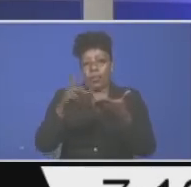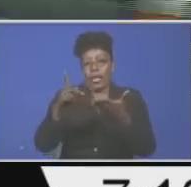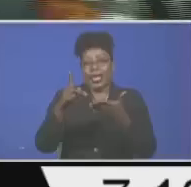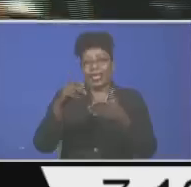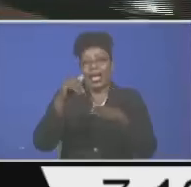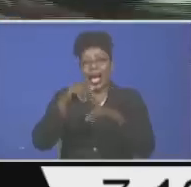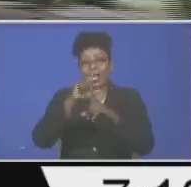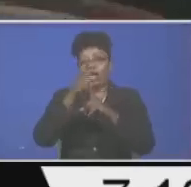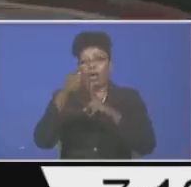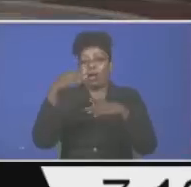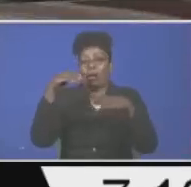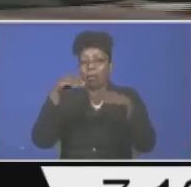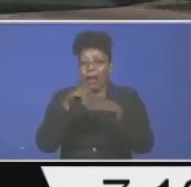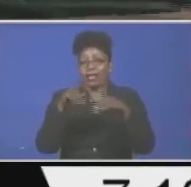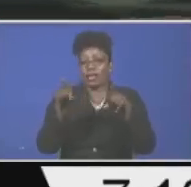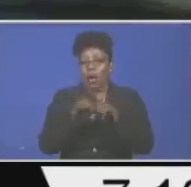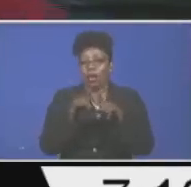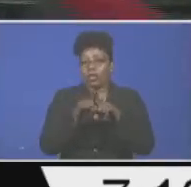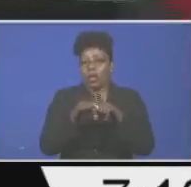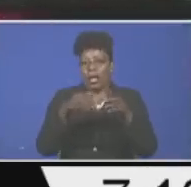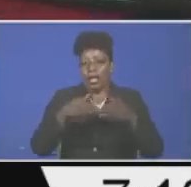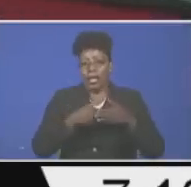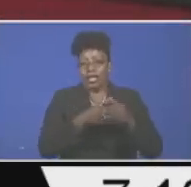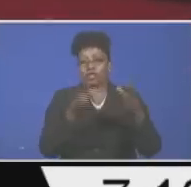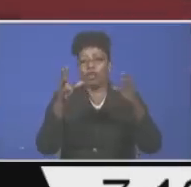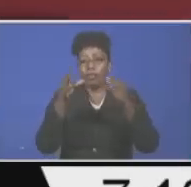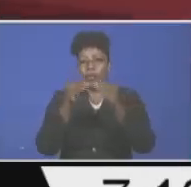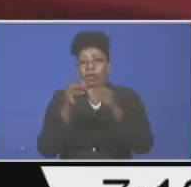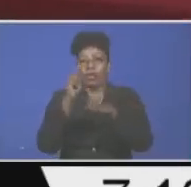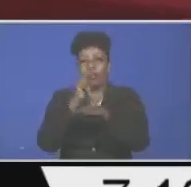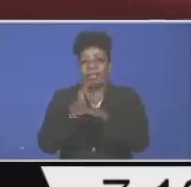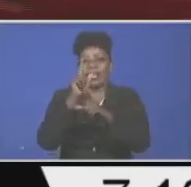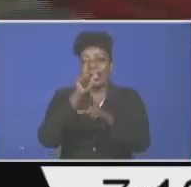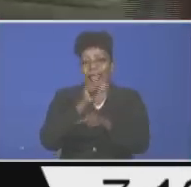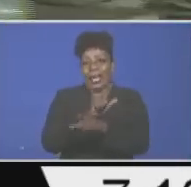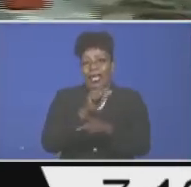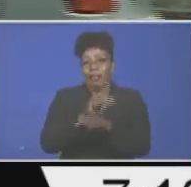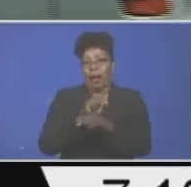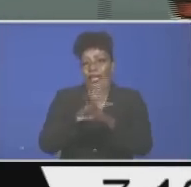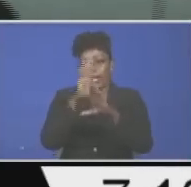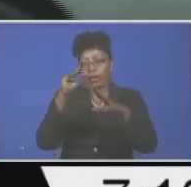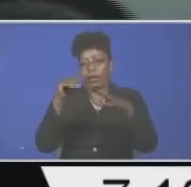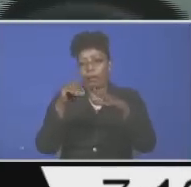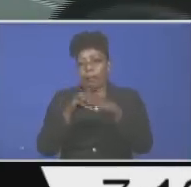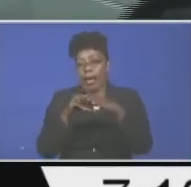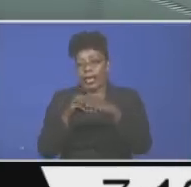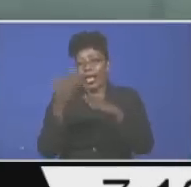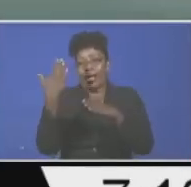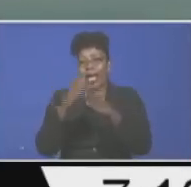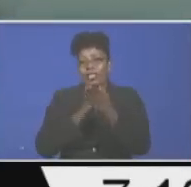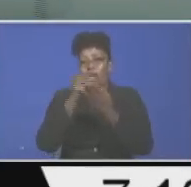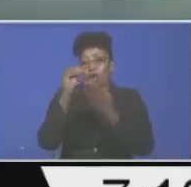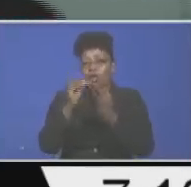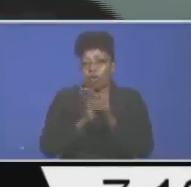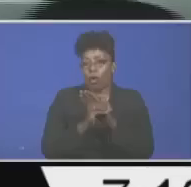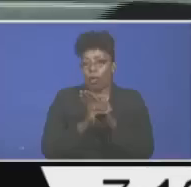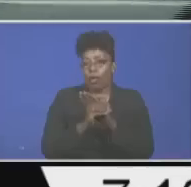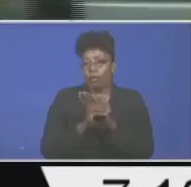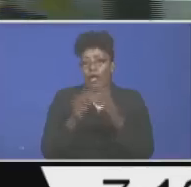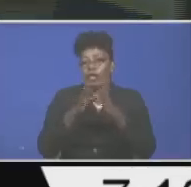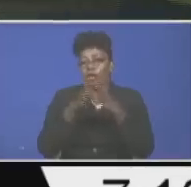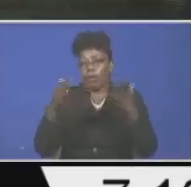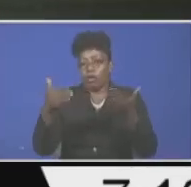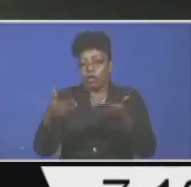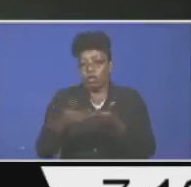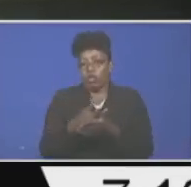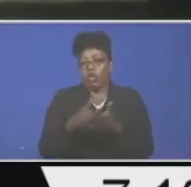local banks. It was also one that led to a meeting between the Minister of Labor and the Clearing Banks Association last October. The most recent